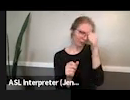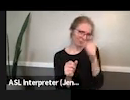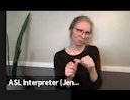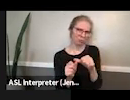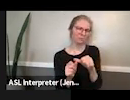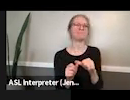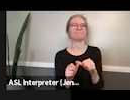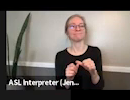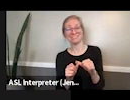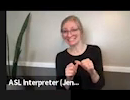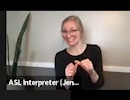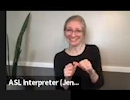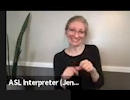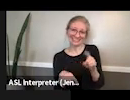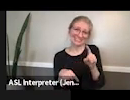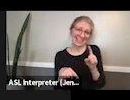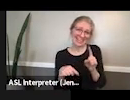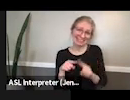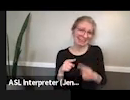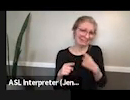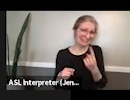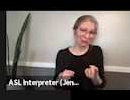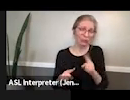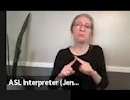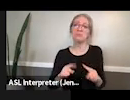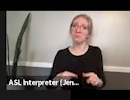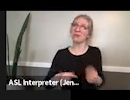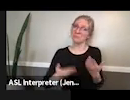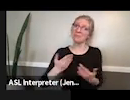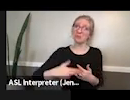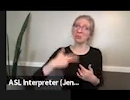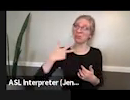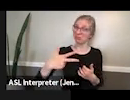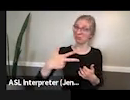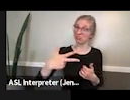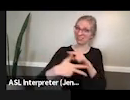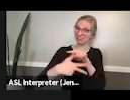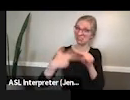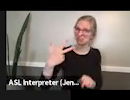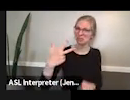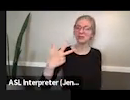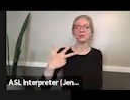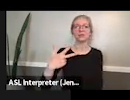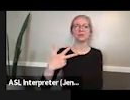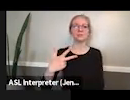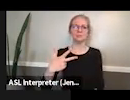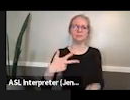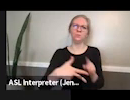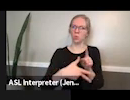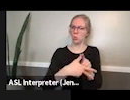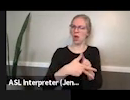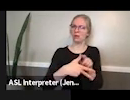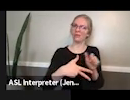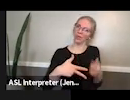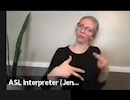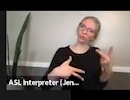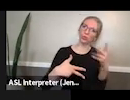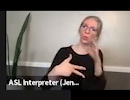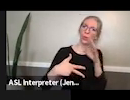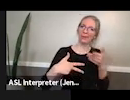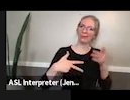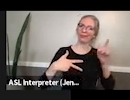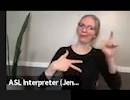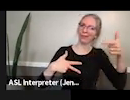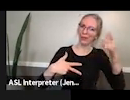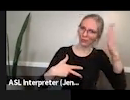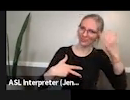really can't do that, but I can get it down to about 3. And this is one of them. So the other 2 are scattered throughout the presentation today. I